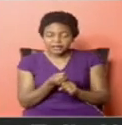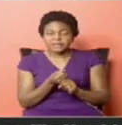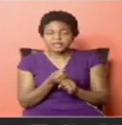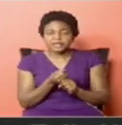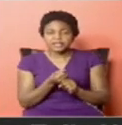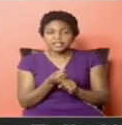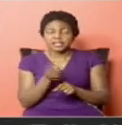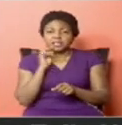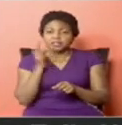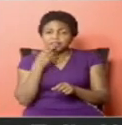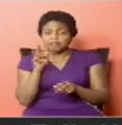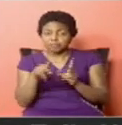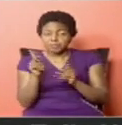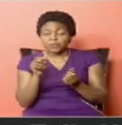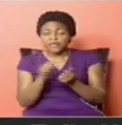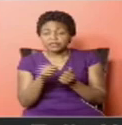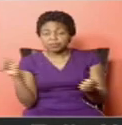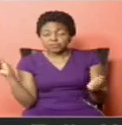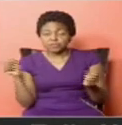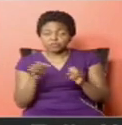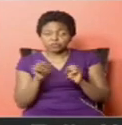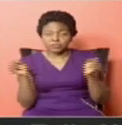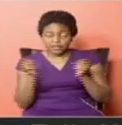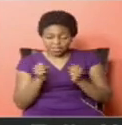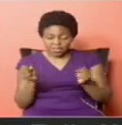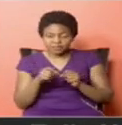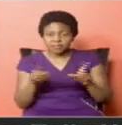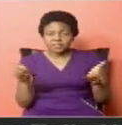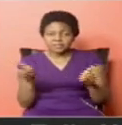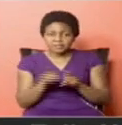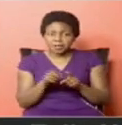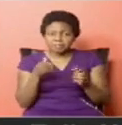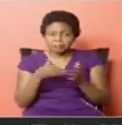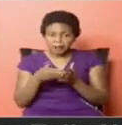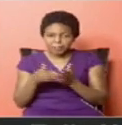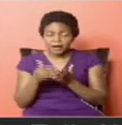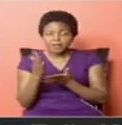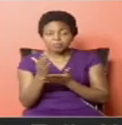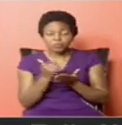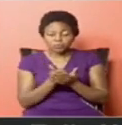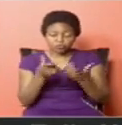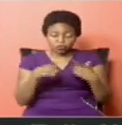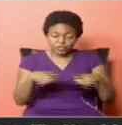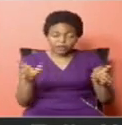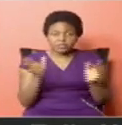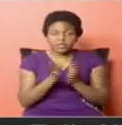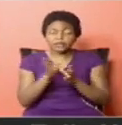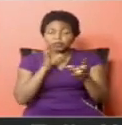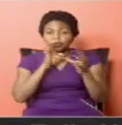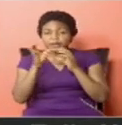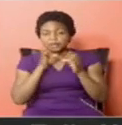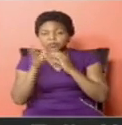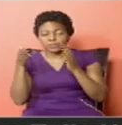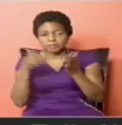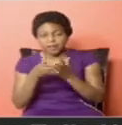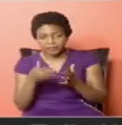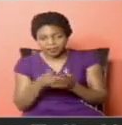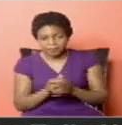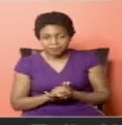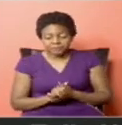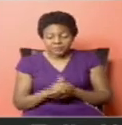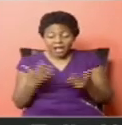exposure to infection, which is further compounded by language and communication barriers.